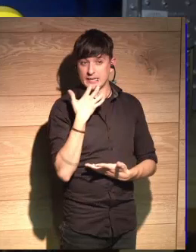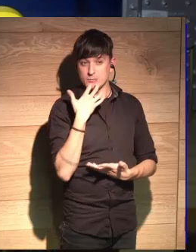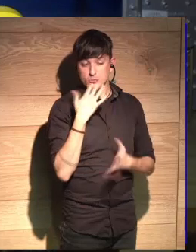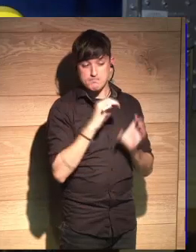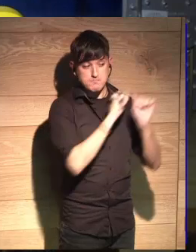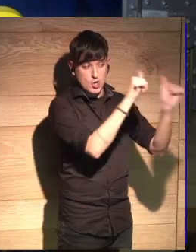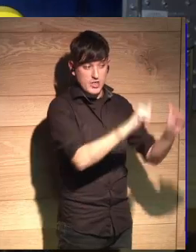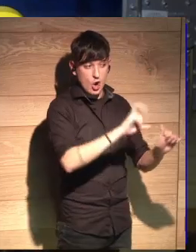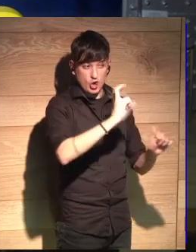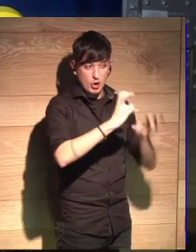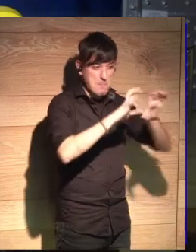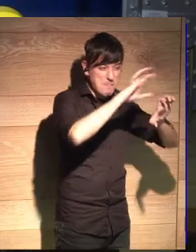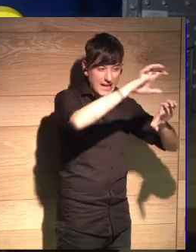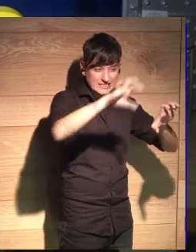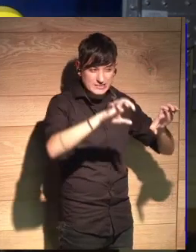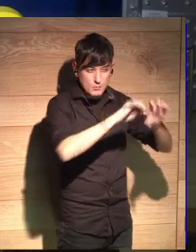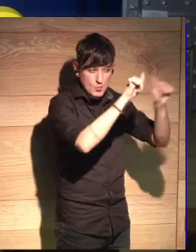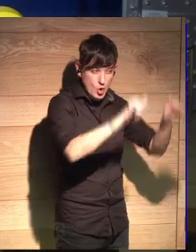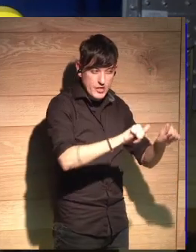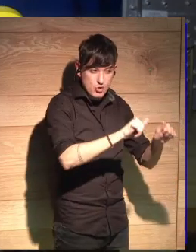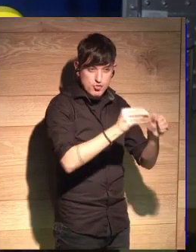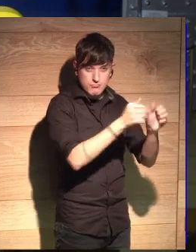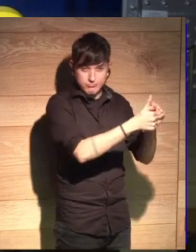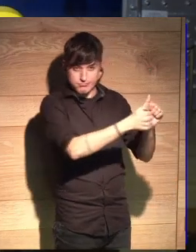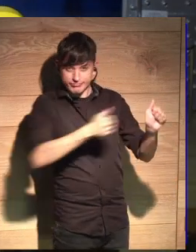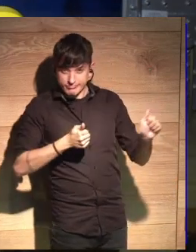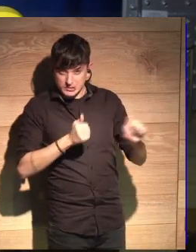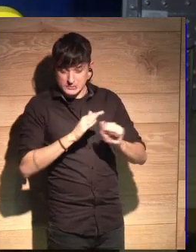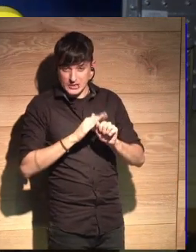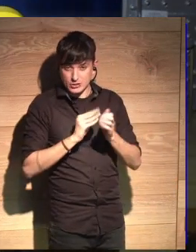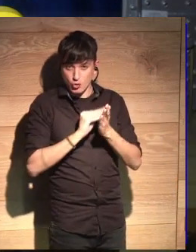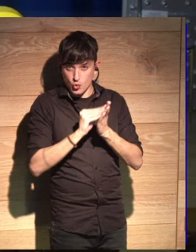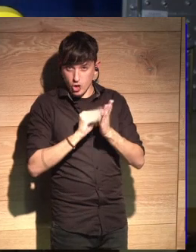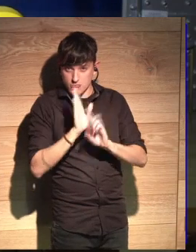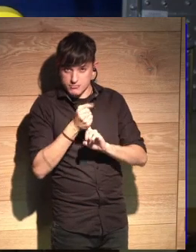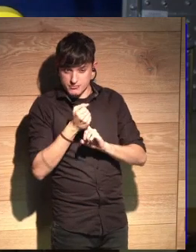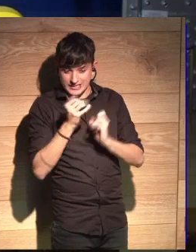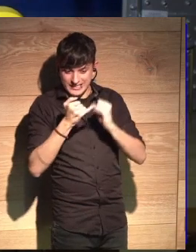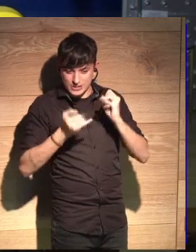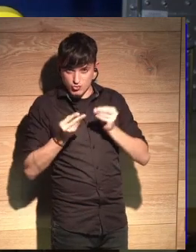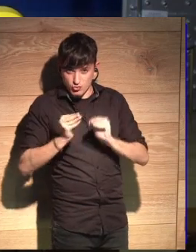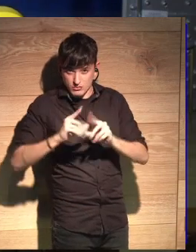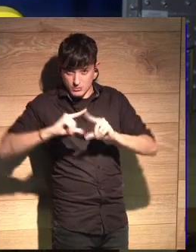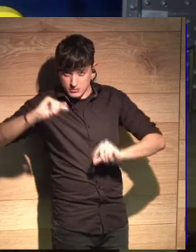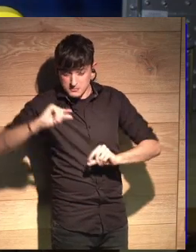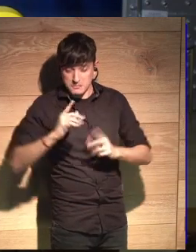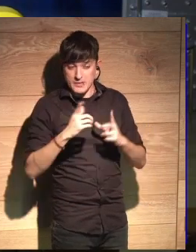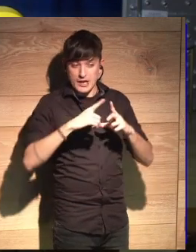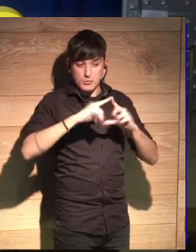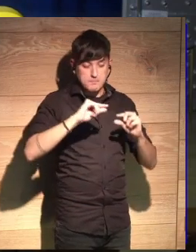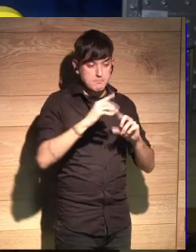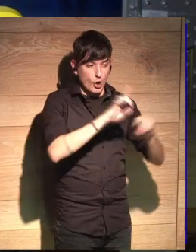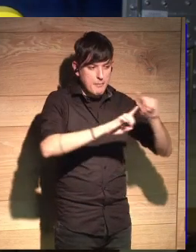resolving a crisis. For each problem, Japan identified the